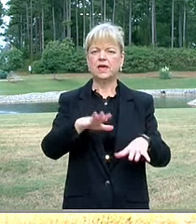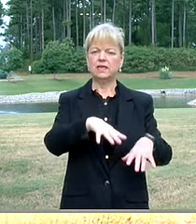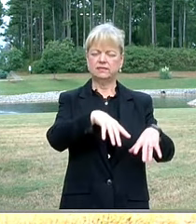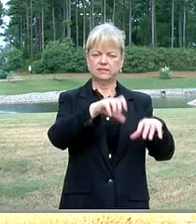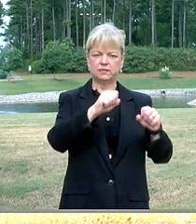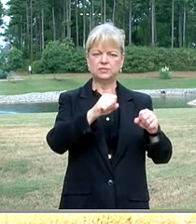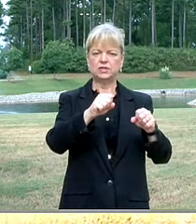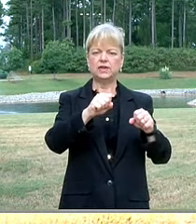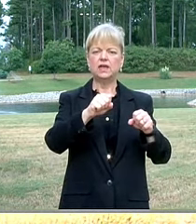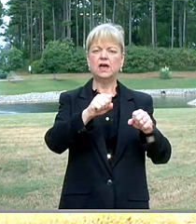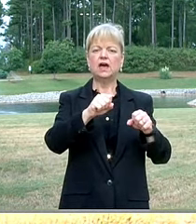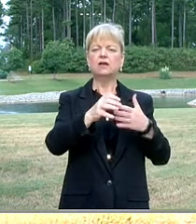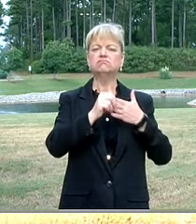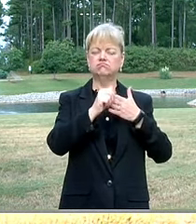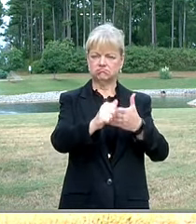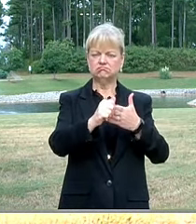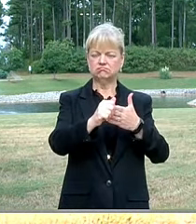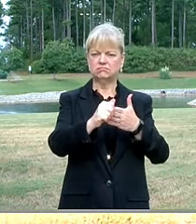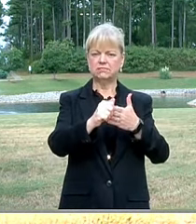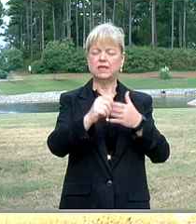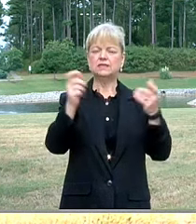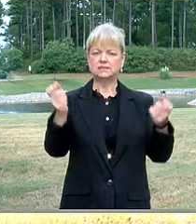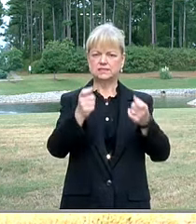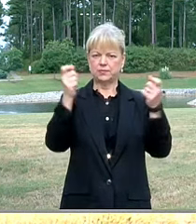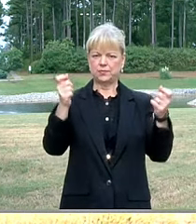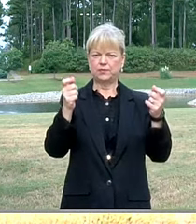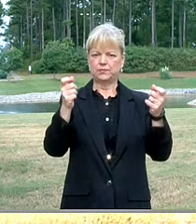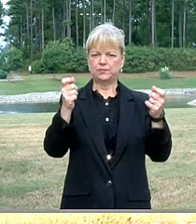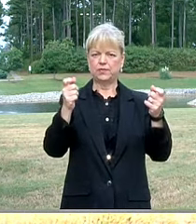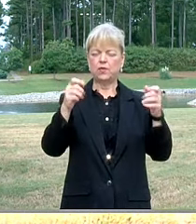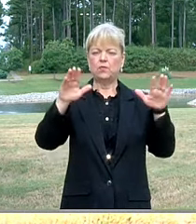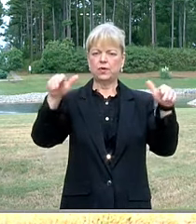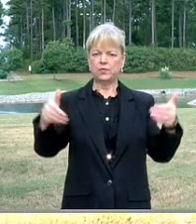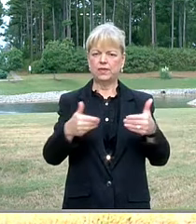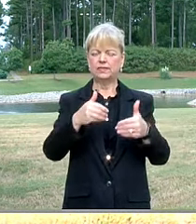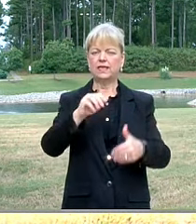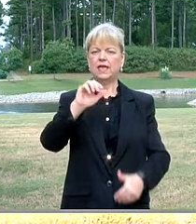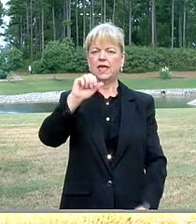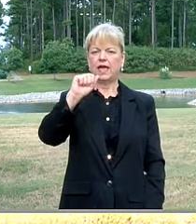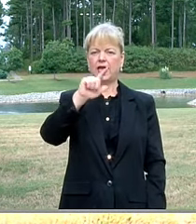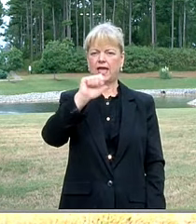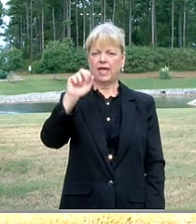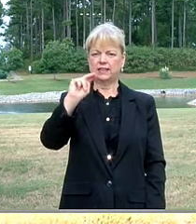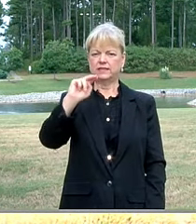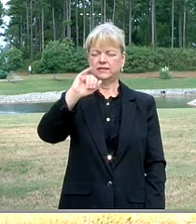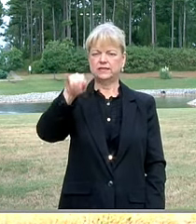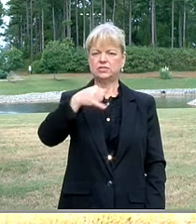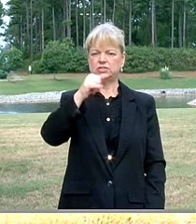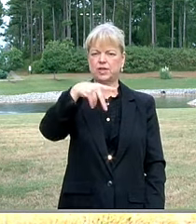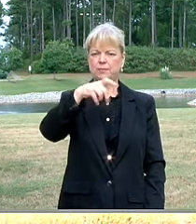Command Ceremony as we welcome Brigadier General Alan J. Pepper and his family.